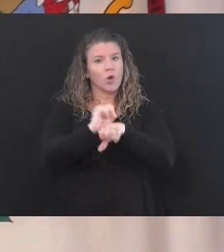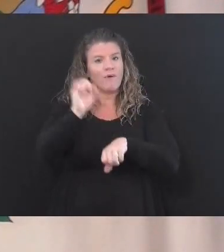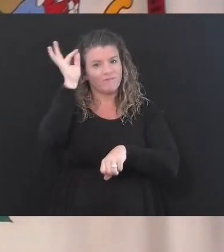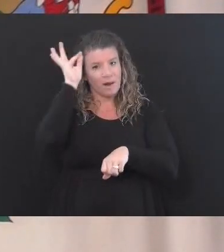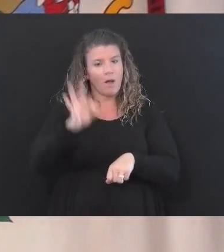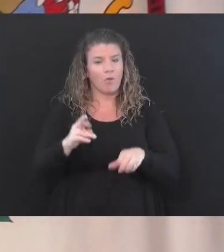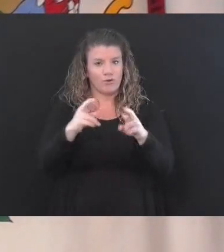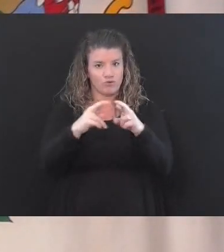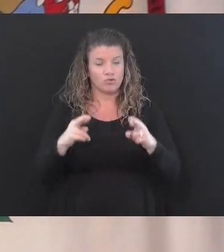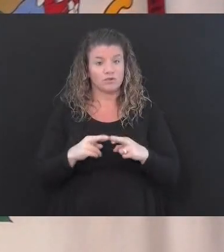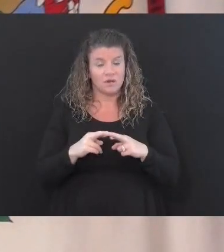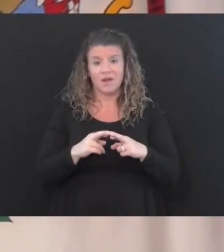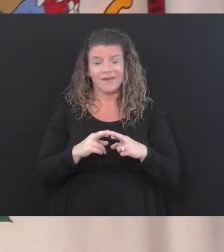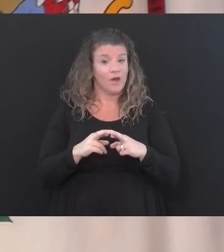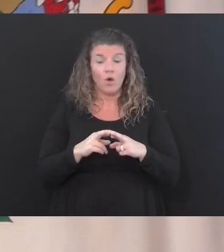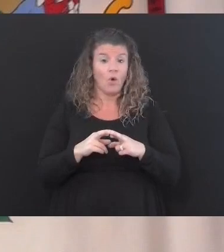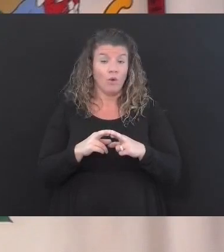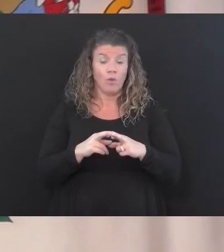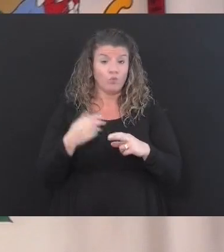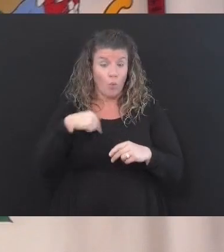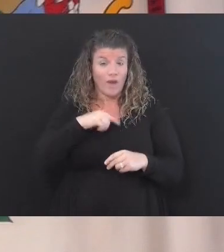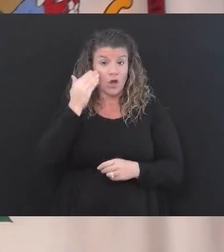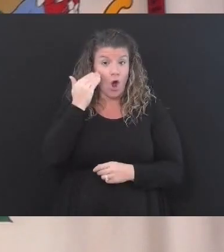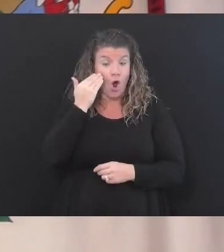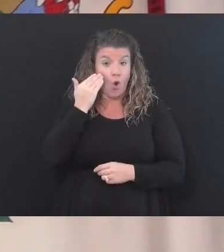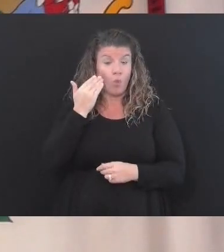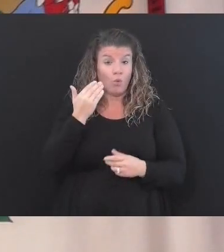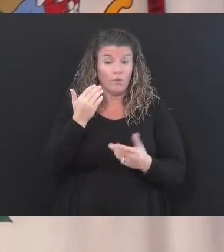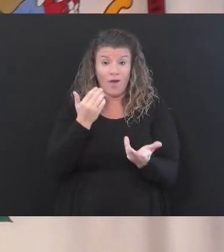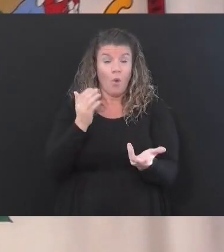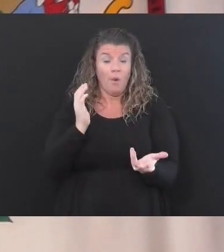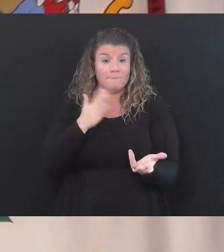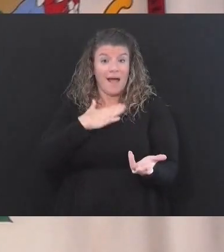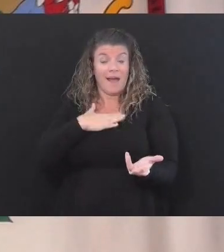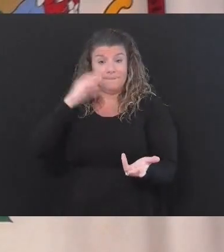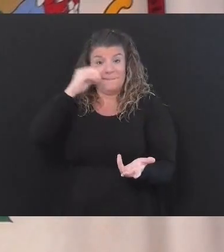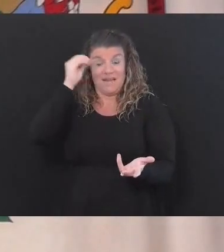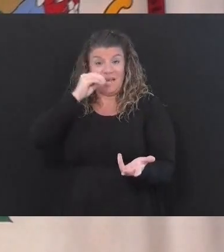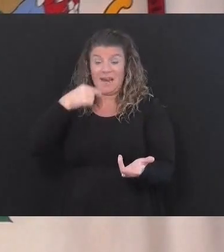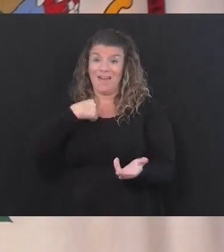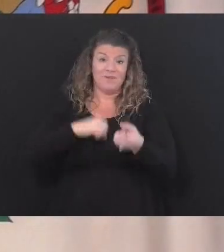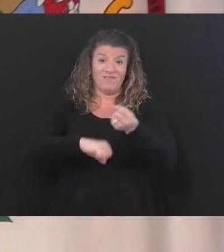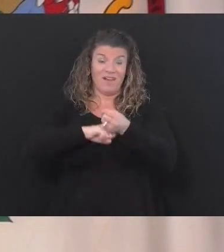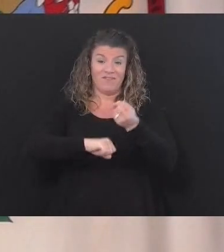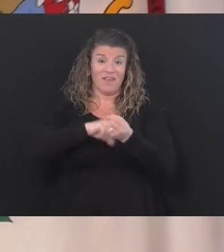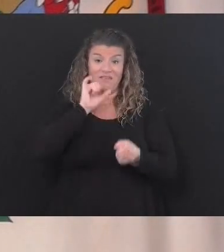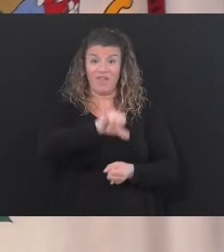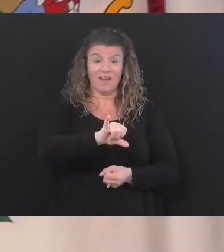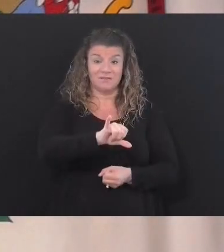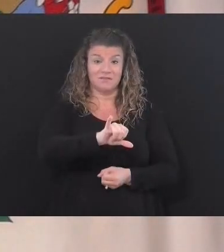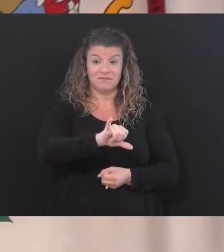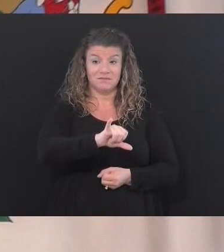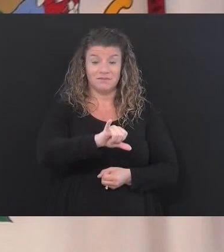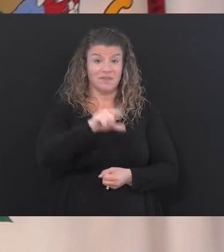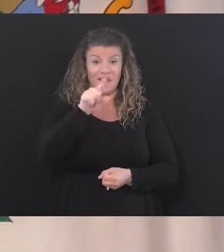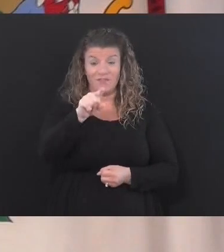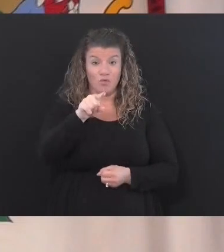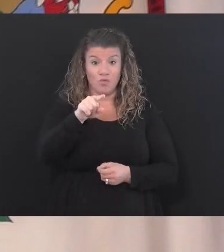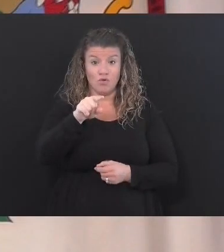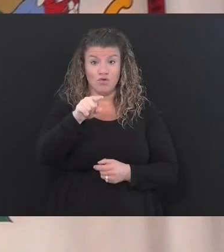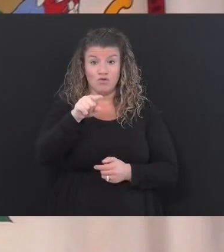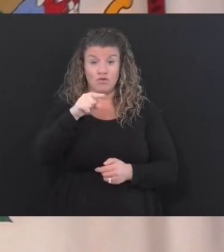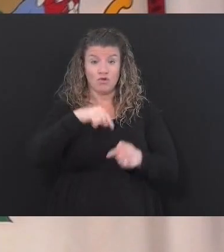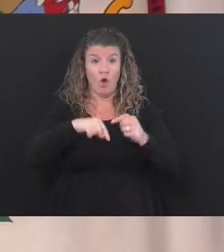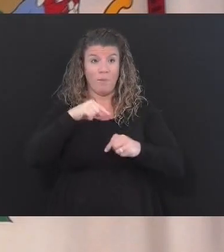because without any question whatsoever, in my opinion, I've been an advocate of that, if you'll go back,